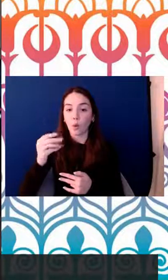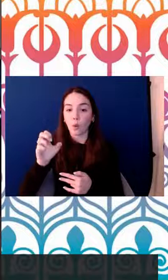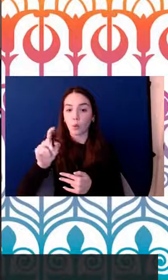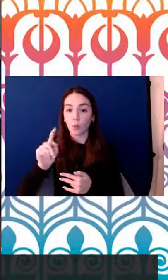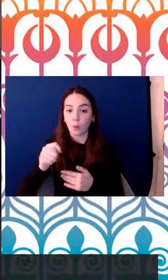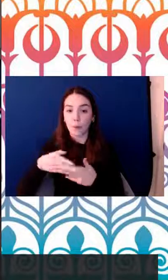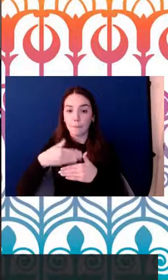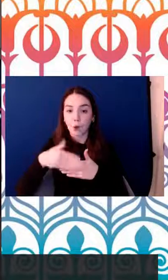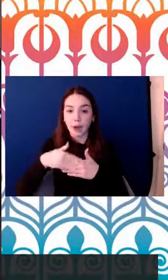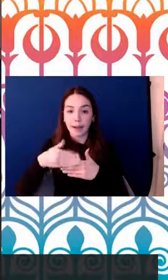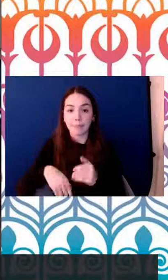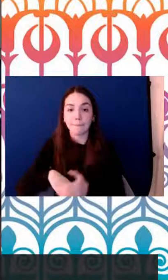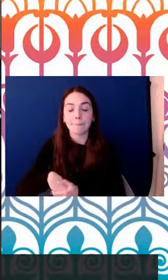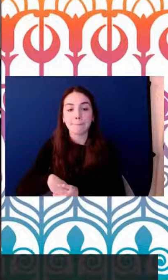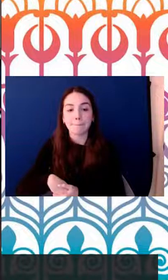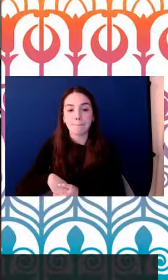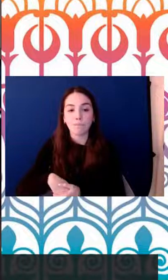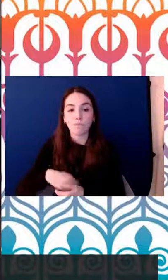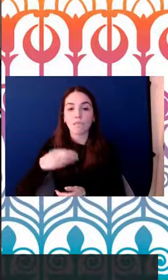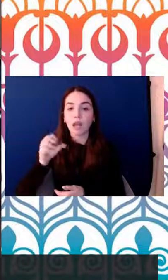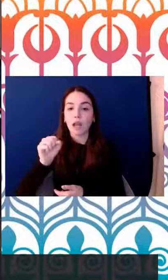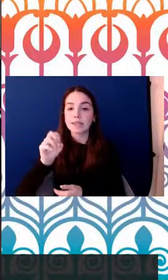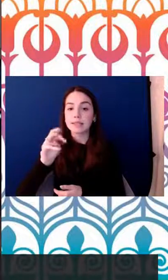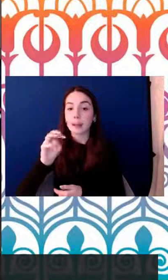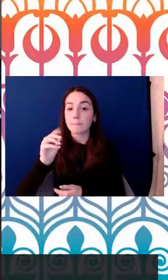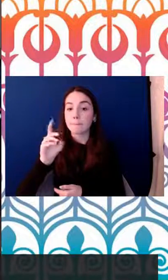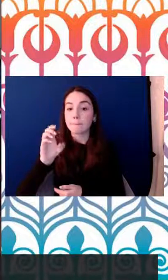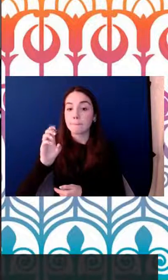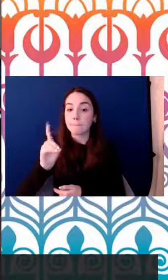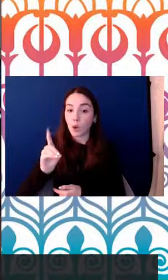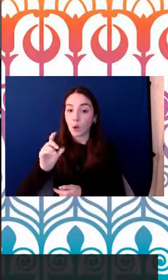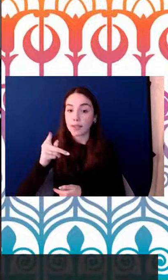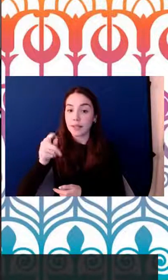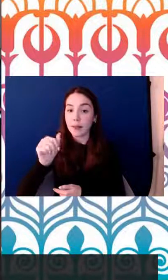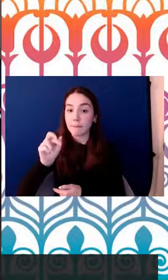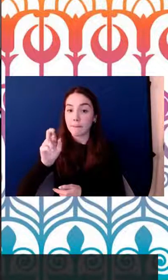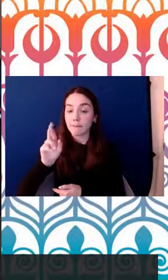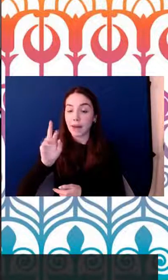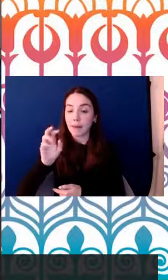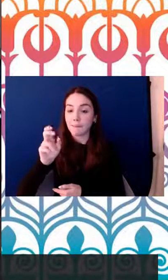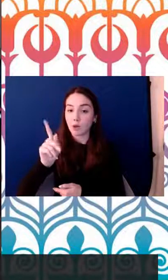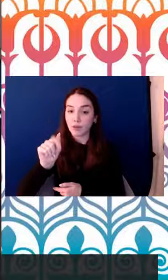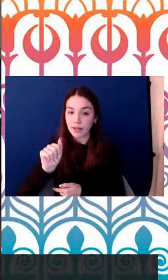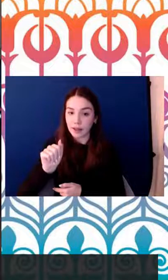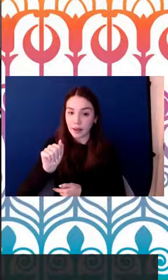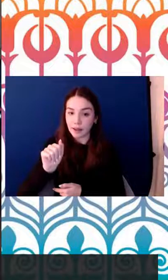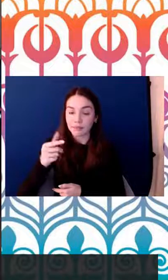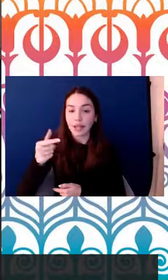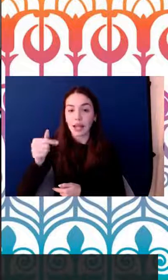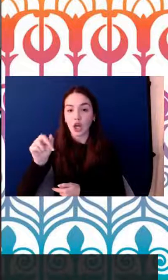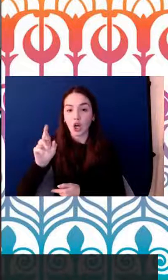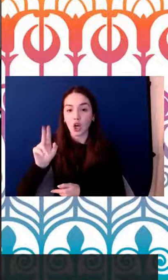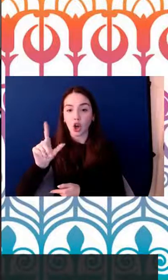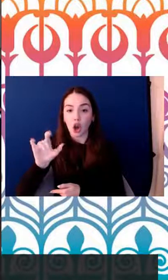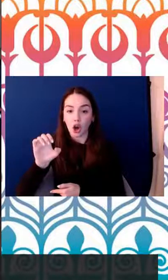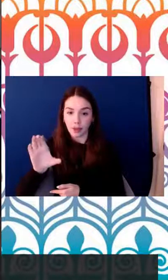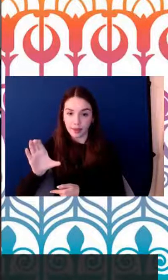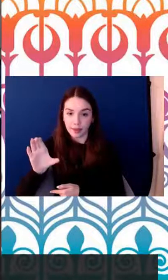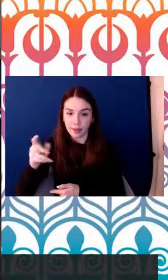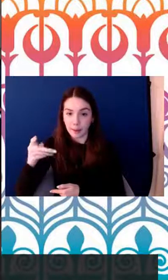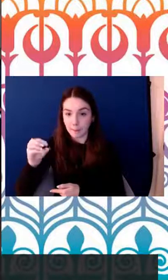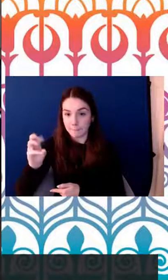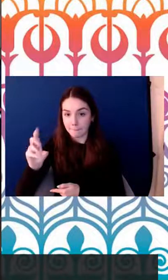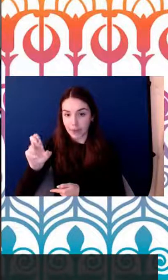have smoked paprika, and then I have garlic powder. If you don't have both of those are optional